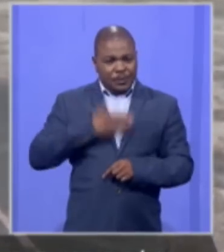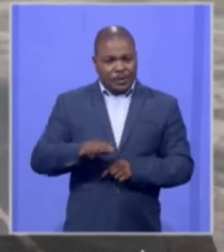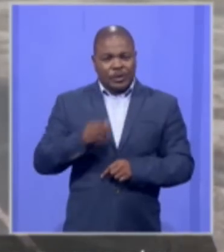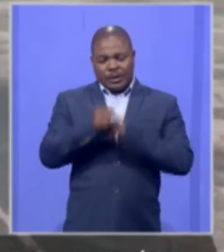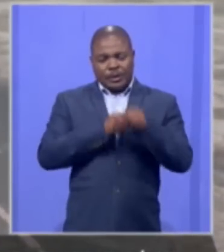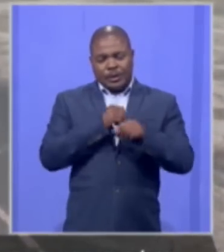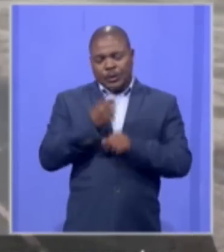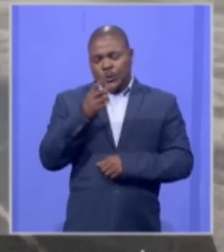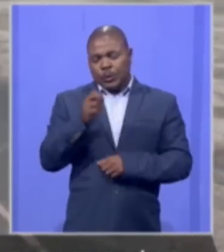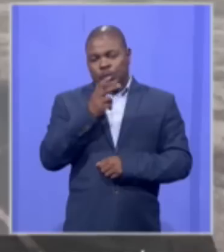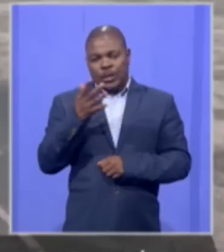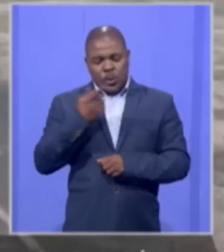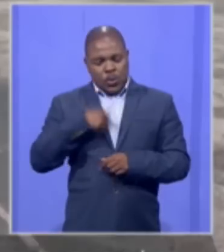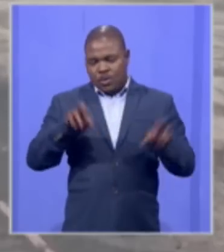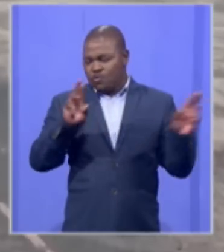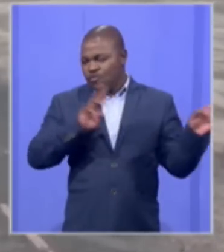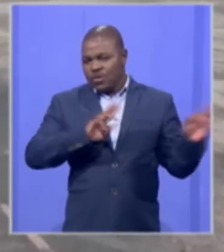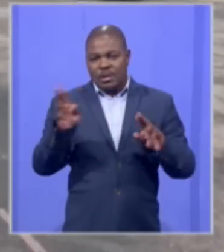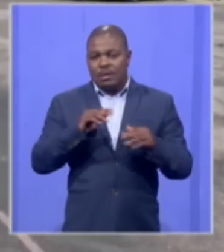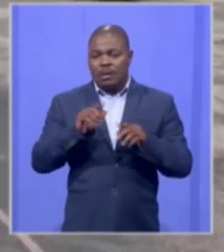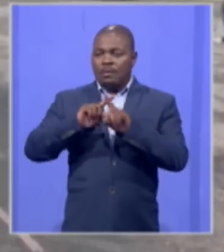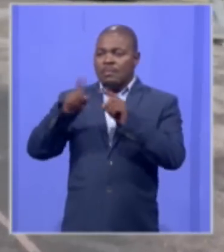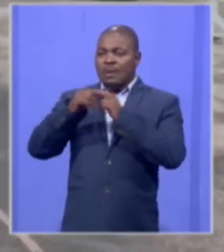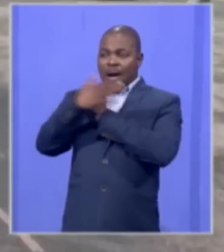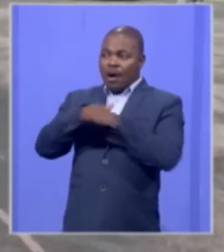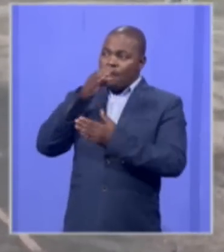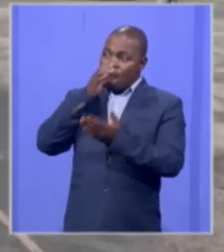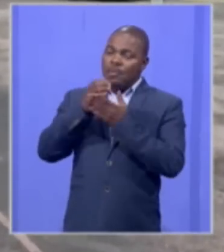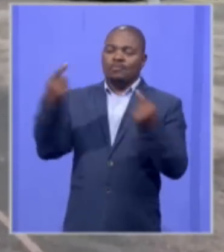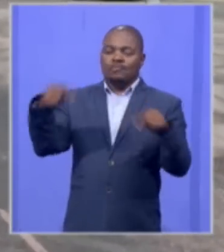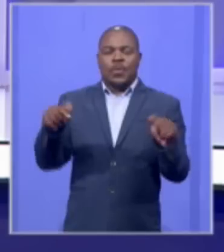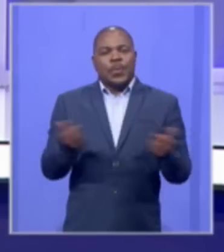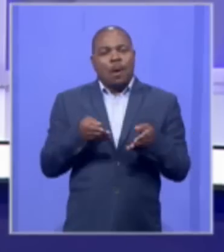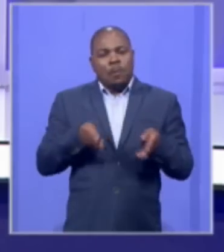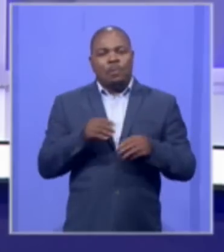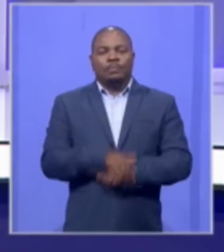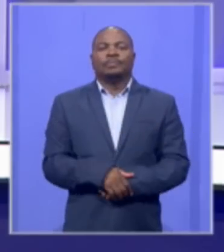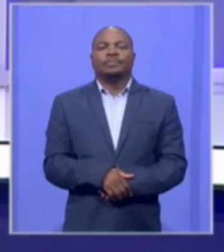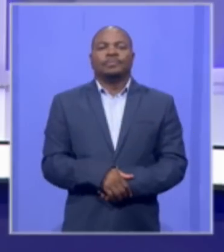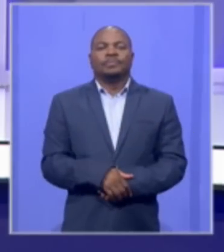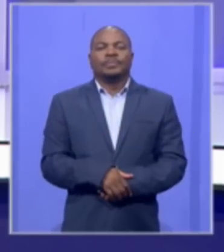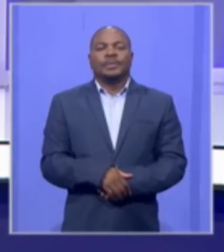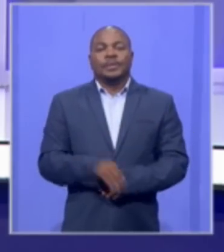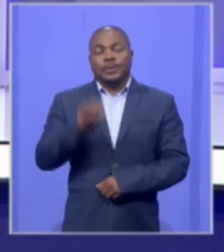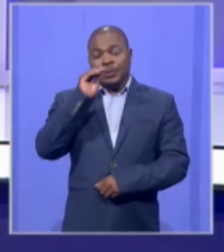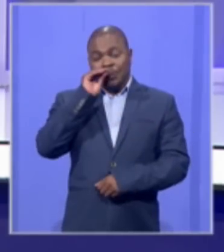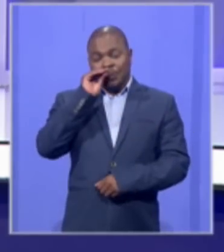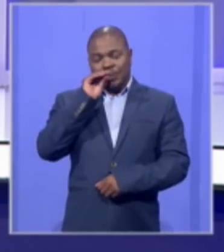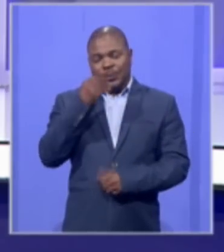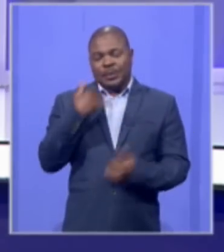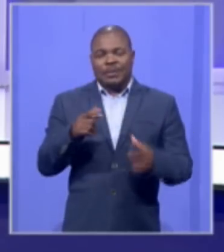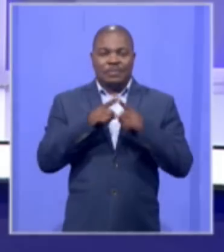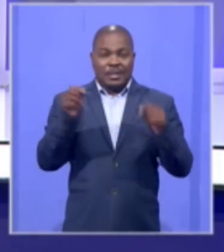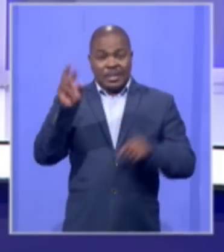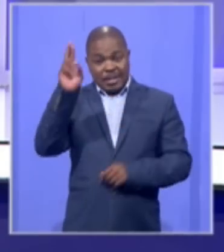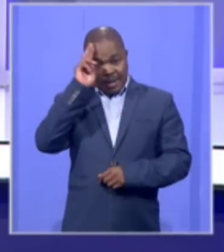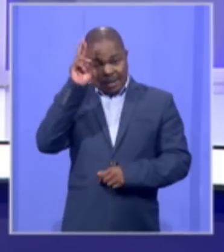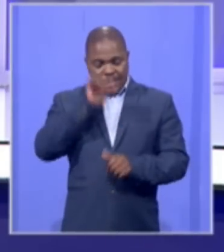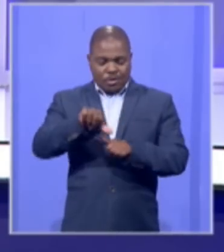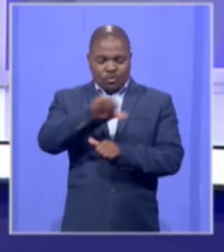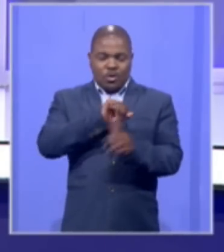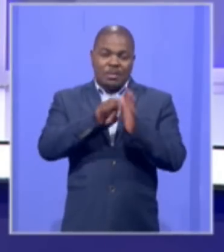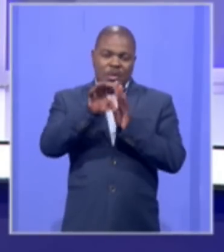very ready. So we all the countries that confirmed are here. Pešung ditaba tša rena di fella mo e fela gopolang ditaba tša